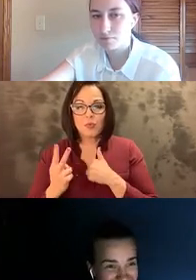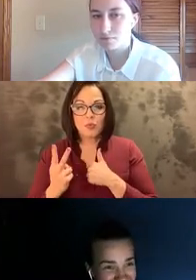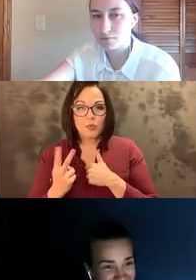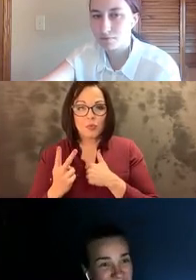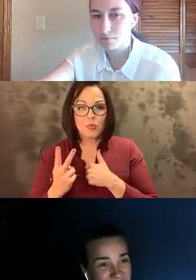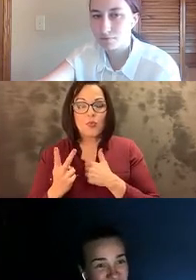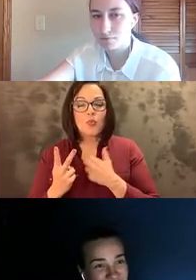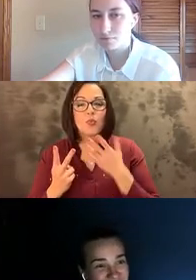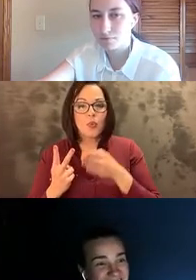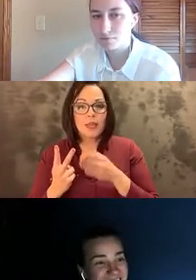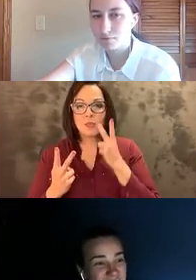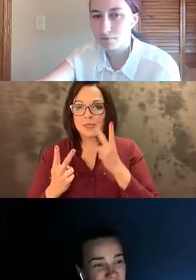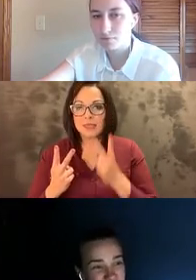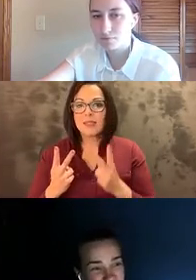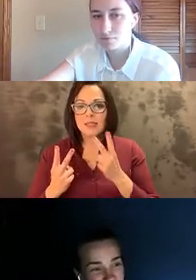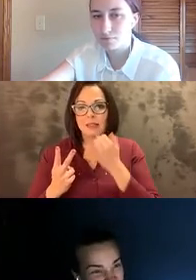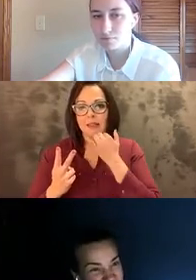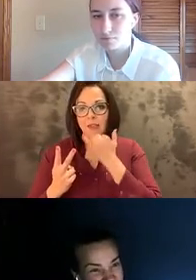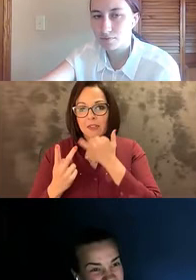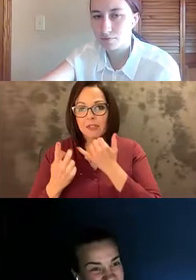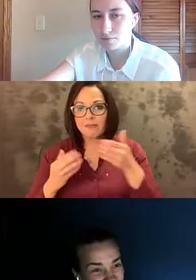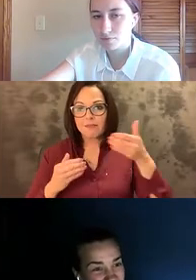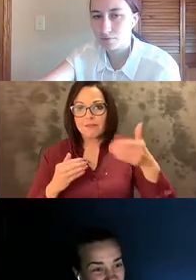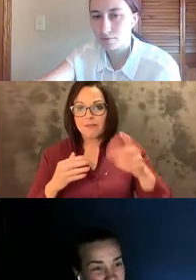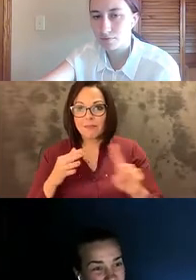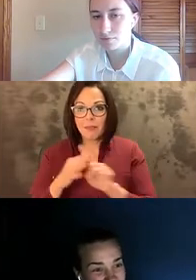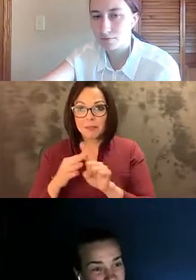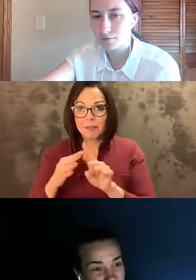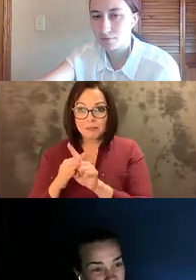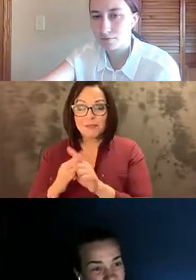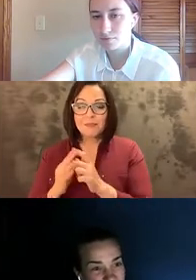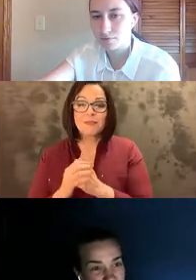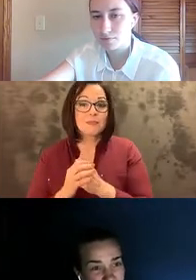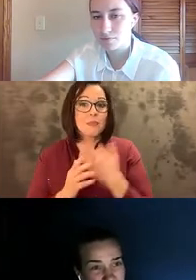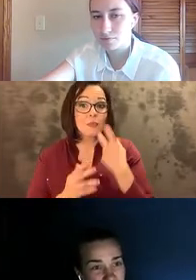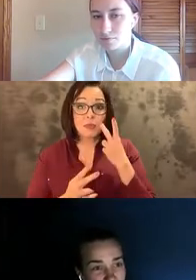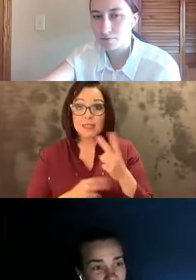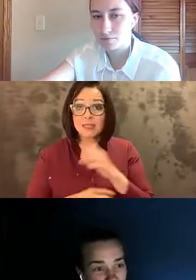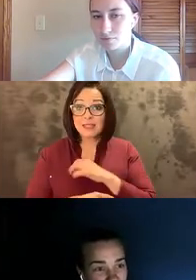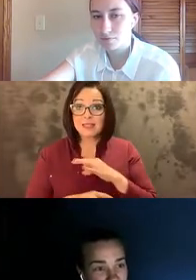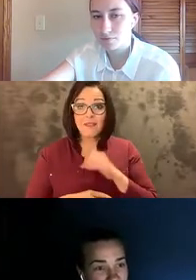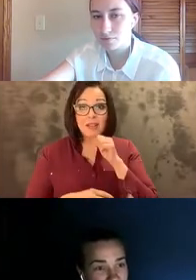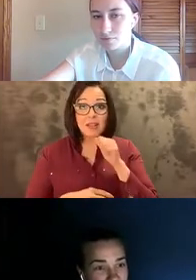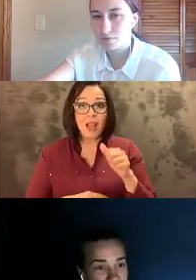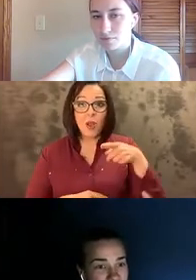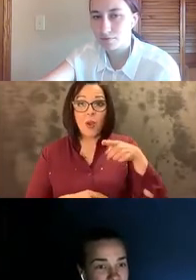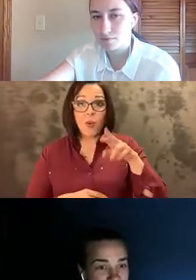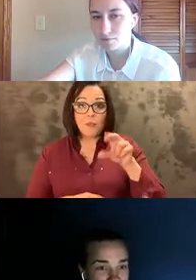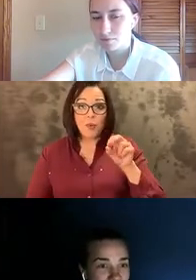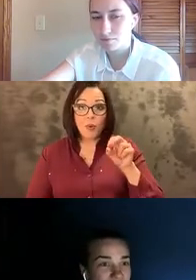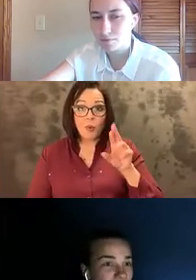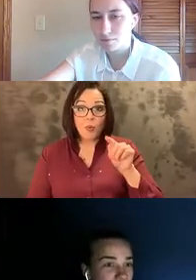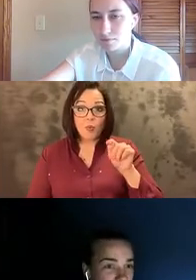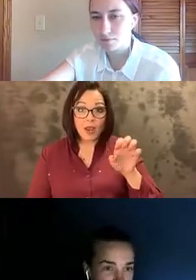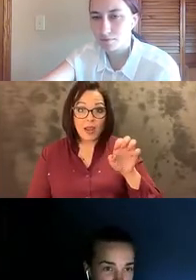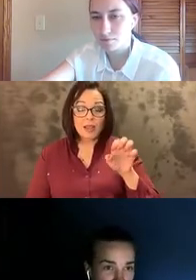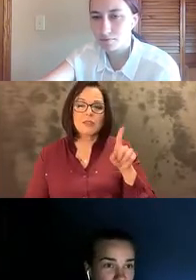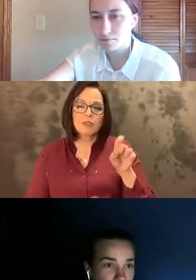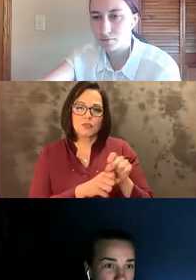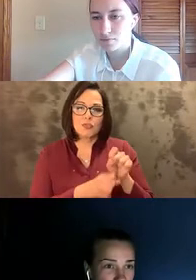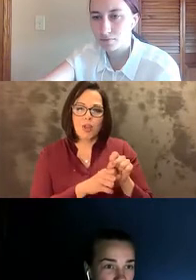which again, we see staff not being prorated by job function. So